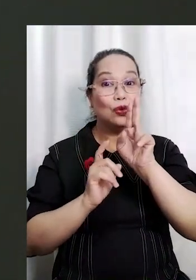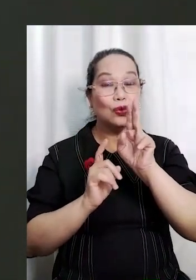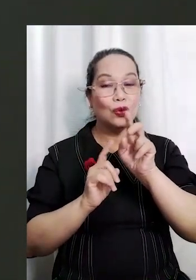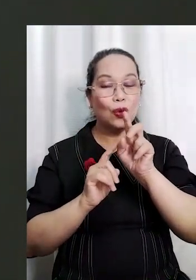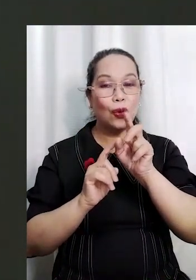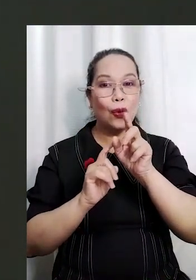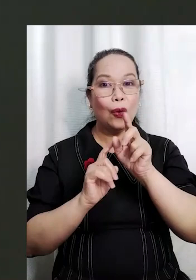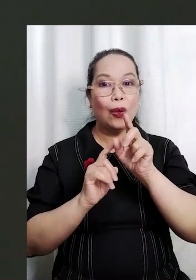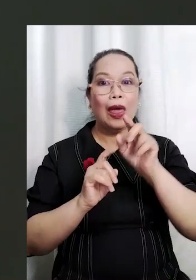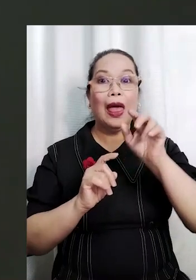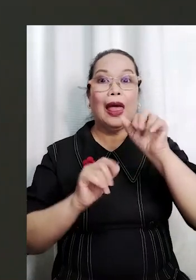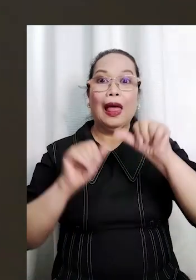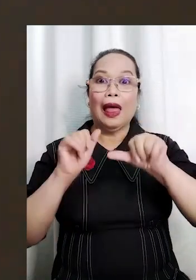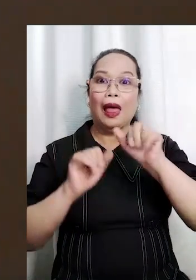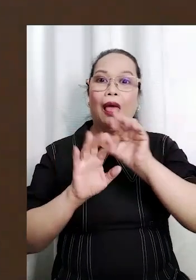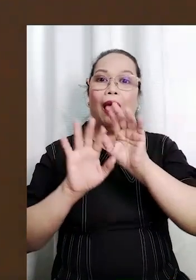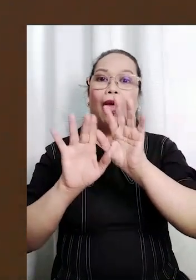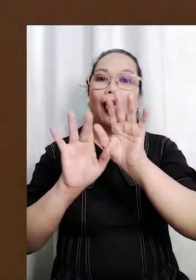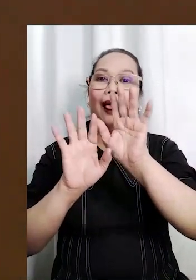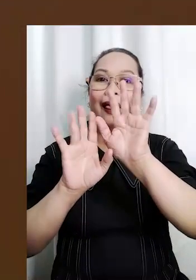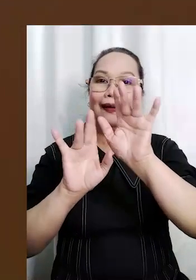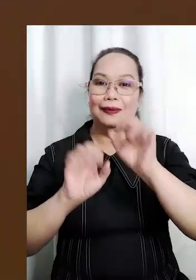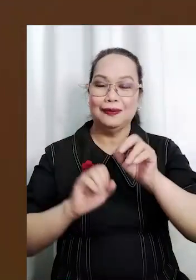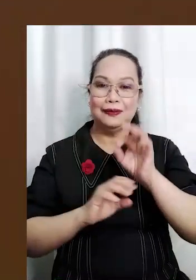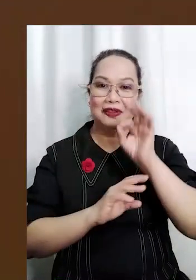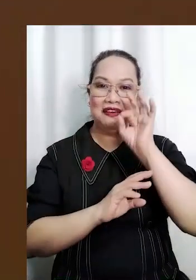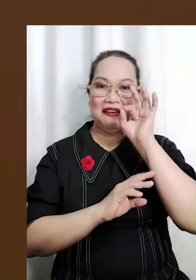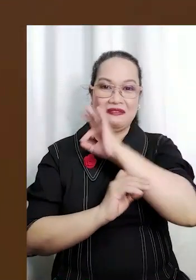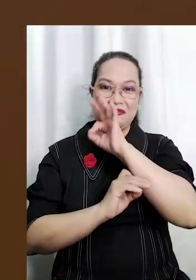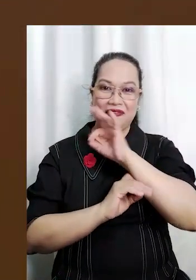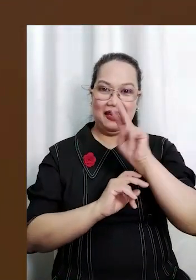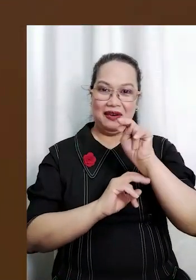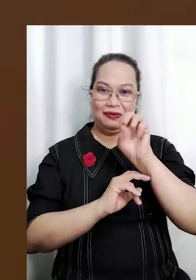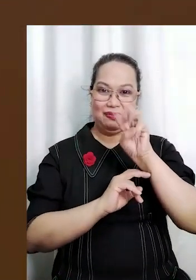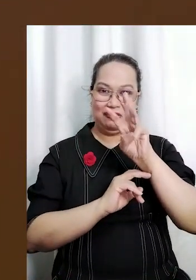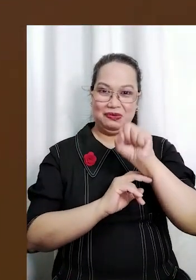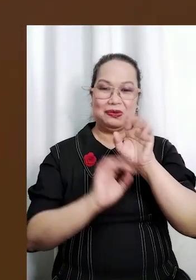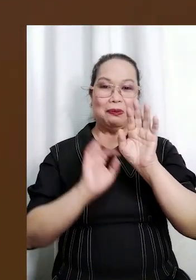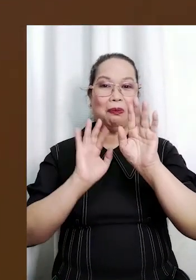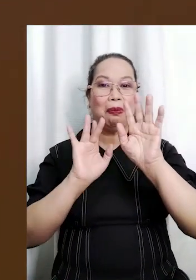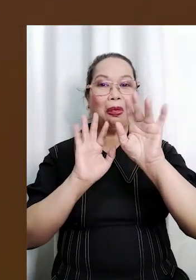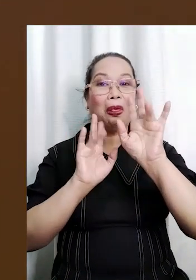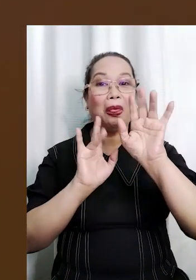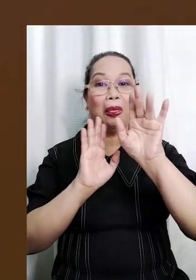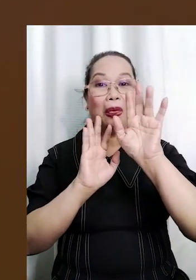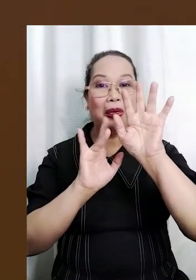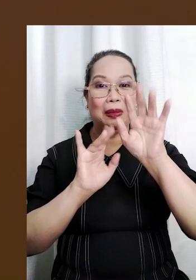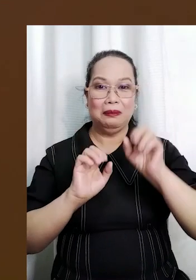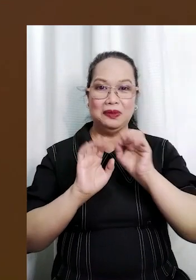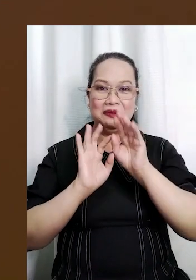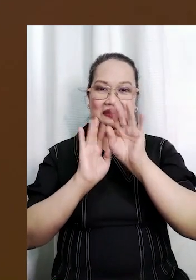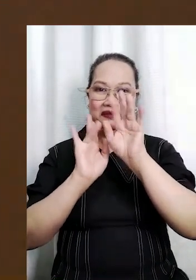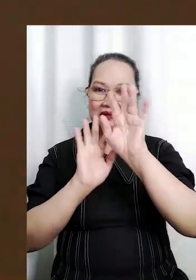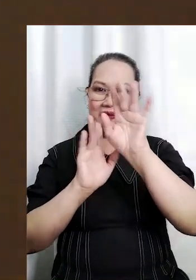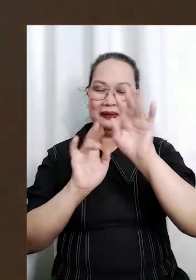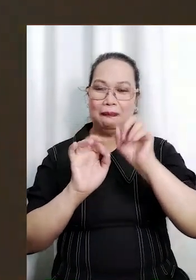ng panlilinlang. Mahilig siya sa fake news at sa mga conspiracy